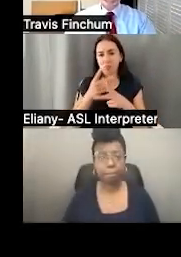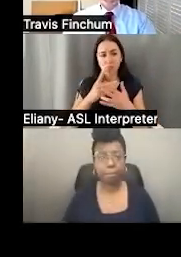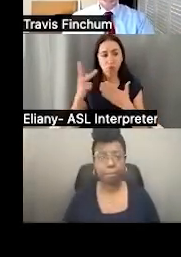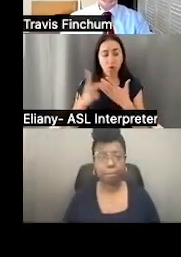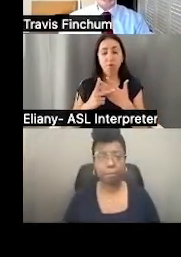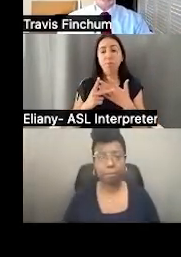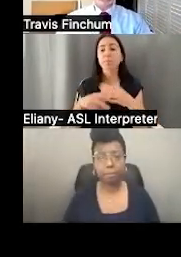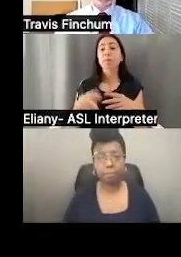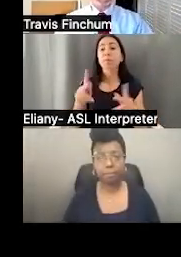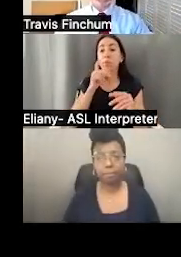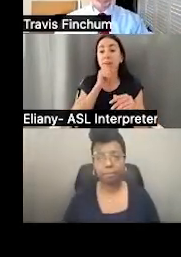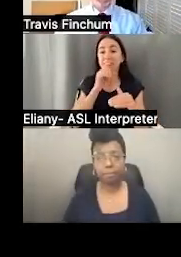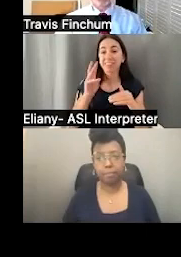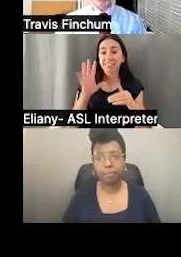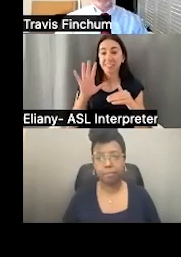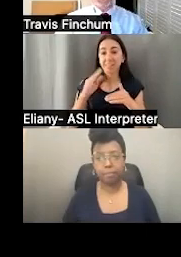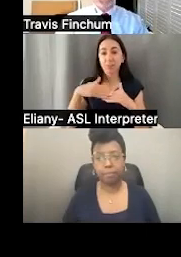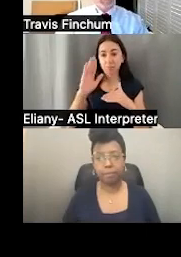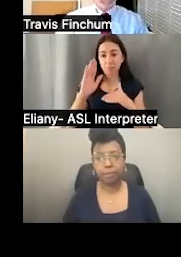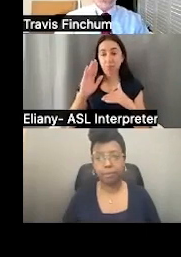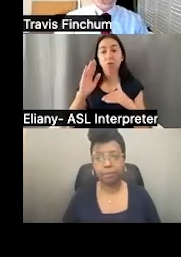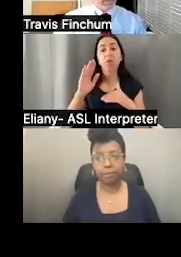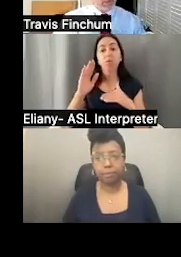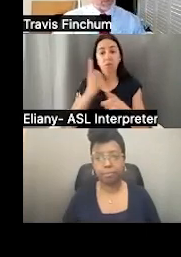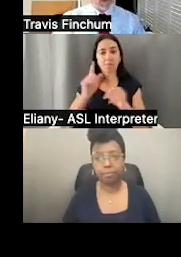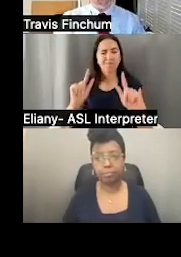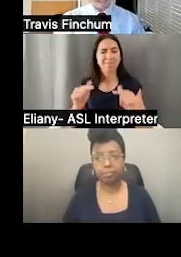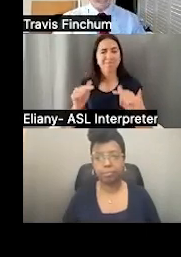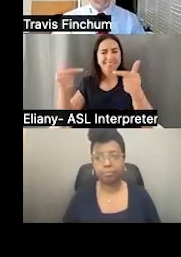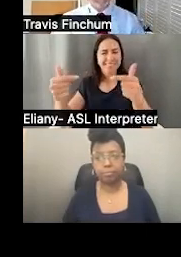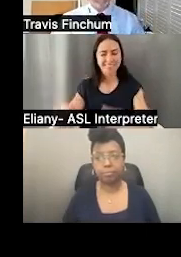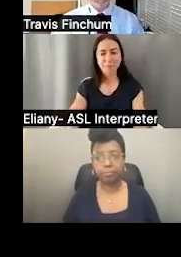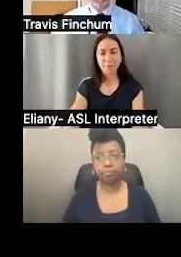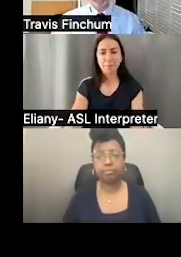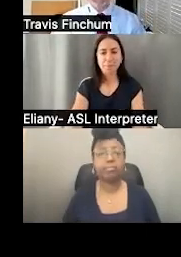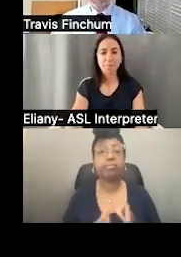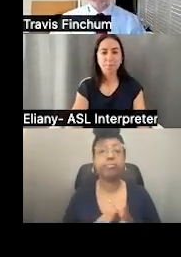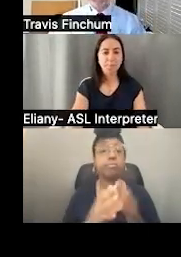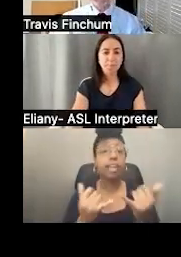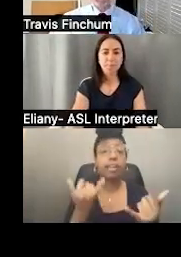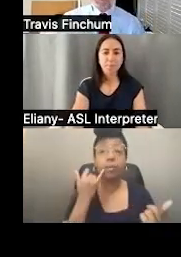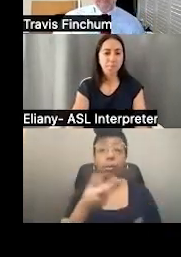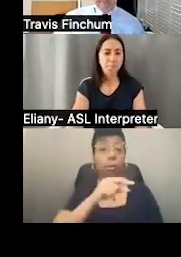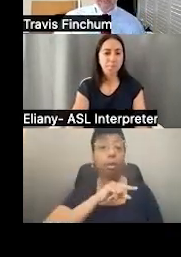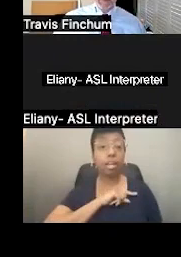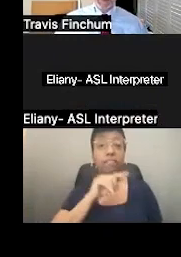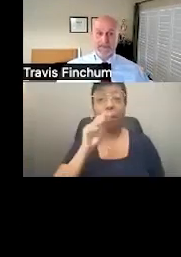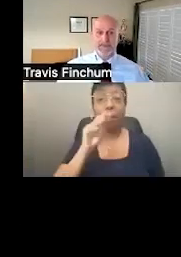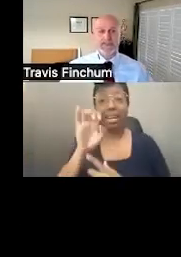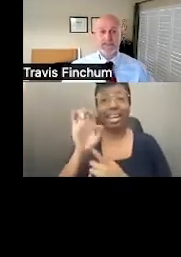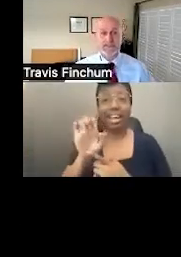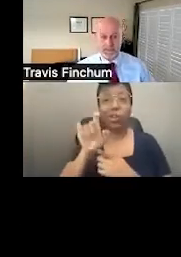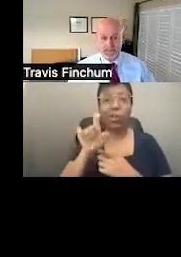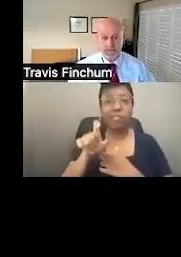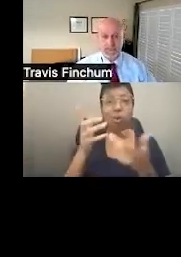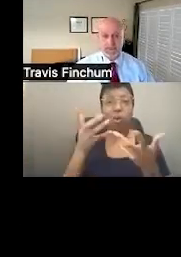who are 65 years of age or older. But in order to qualify for Medicare, we have to have either paid into